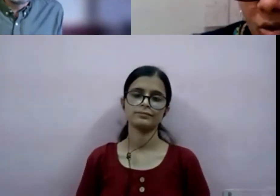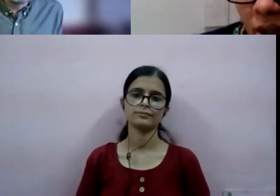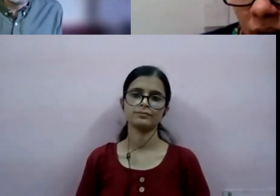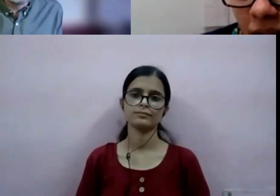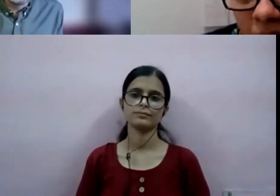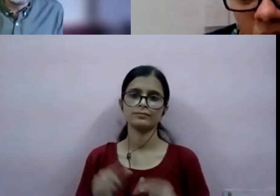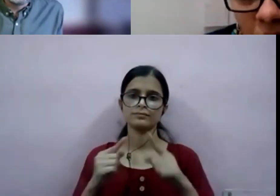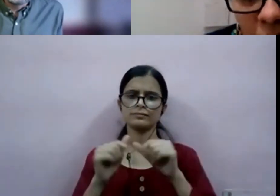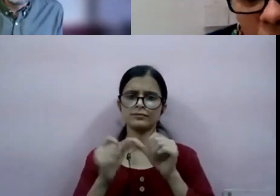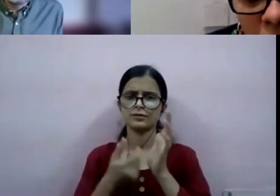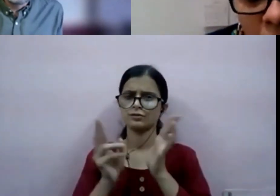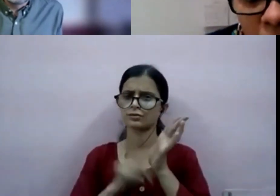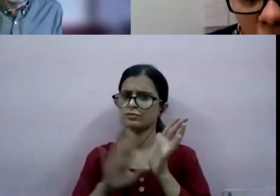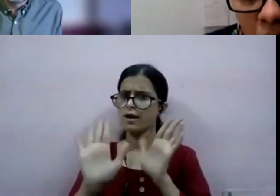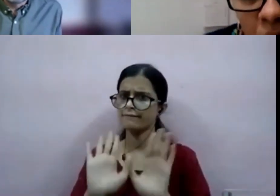Tarun, are you here?